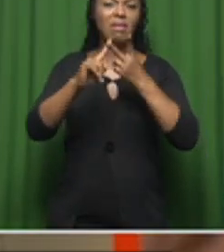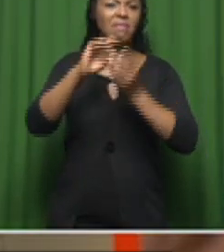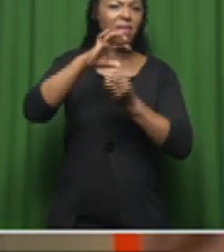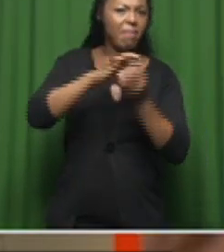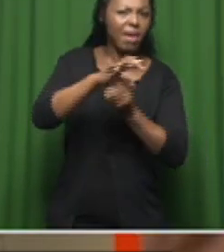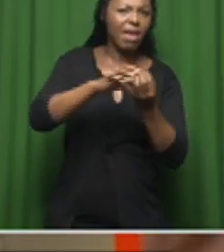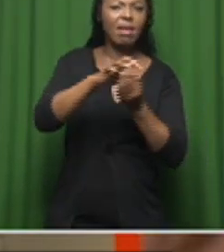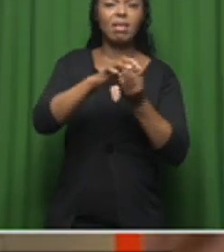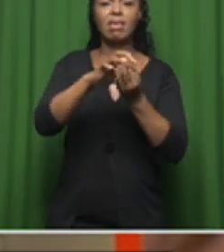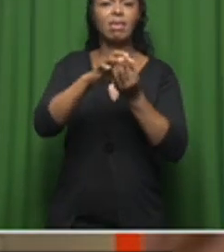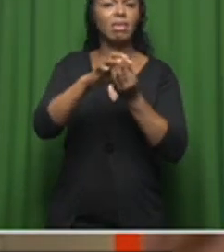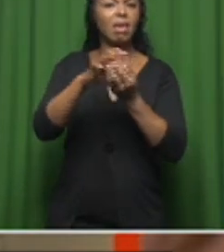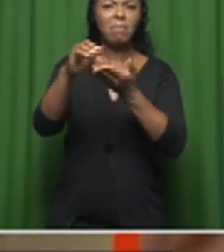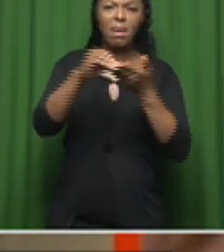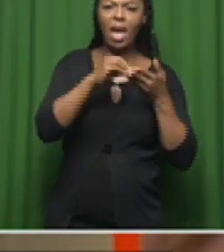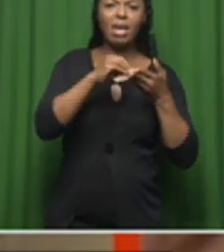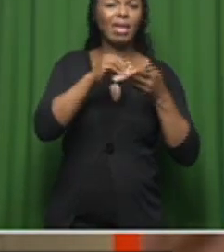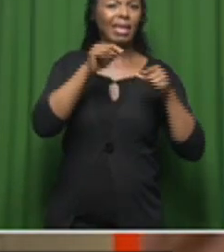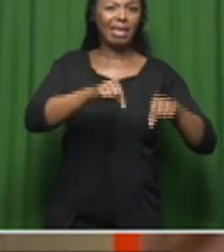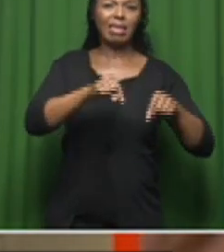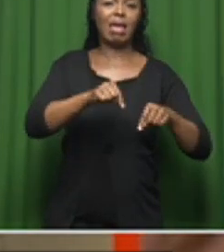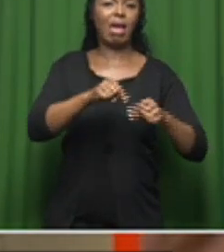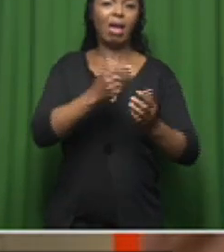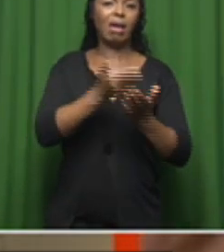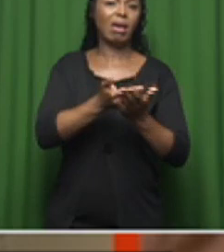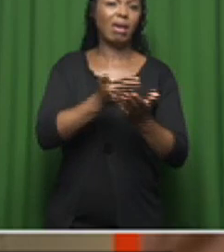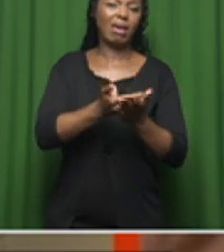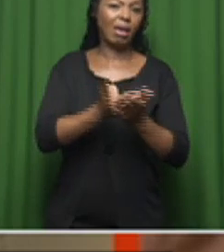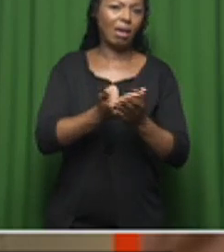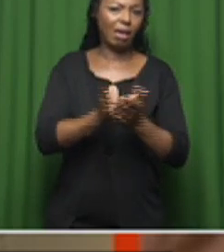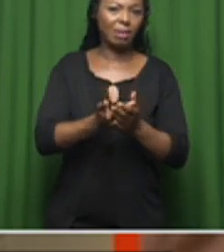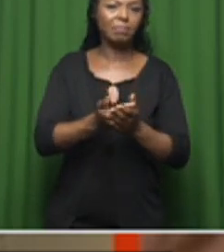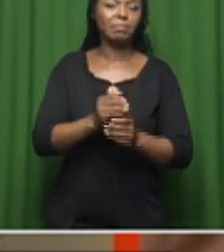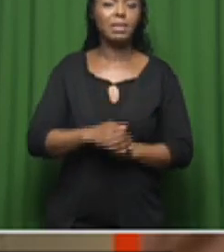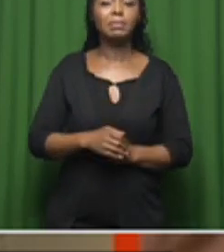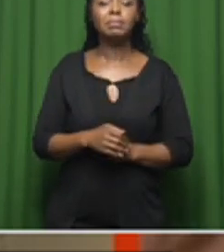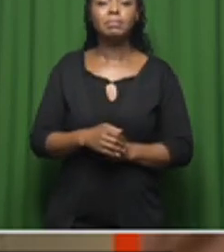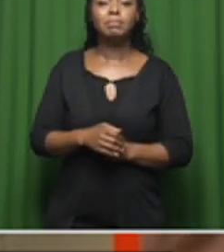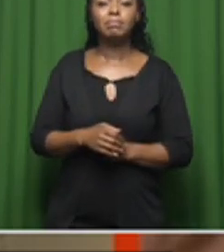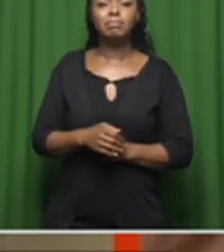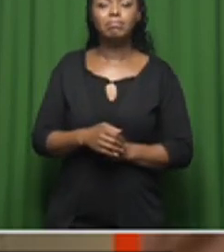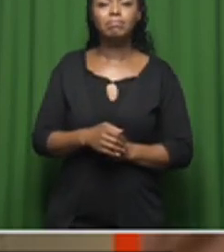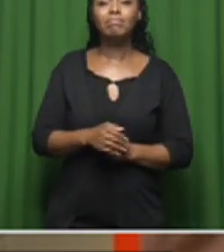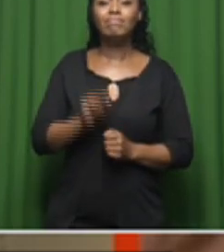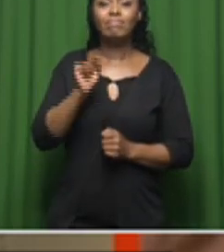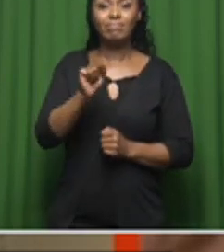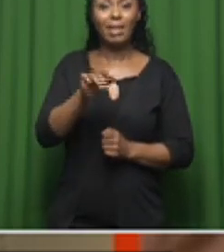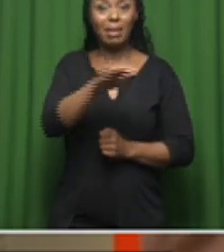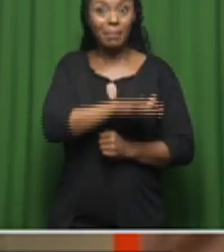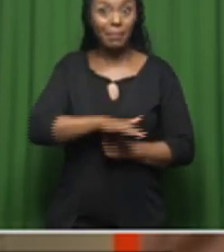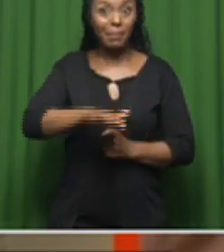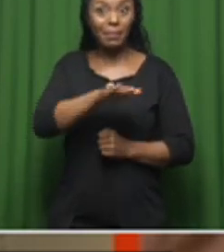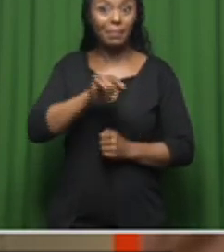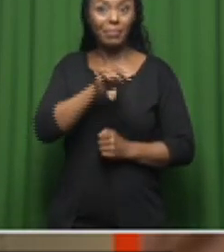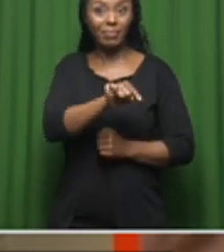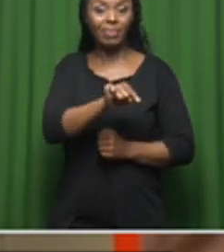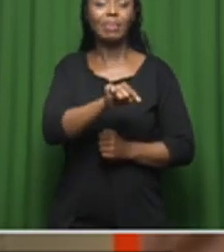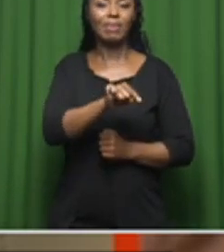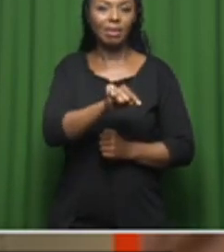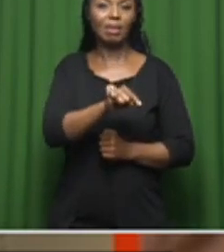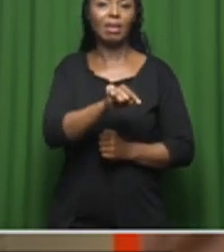it your other home instead of where you come from. So Ponte City is regarded as a building that is